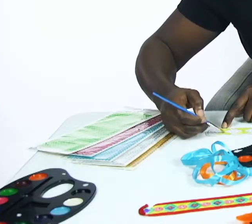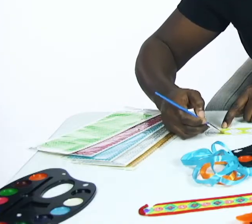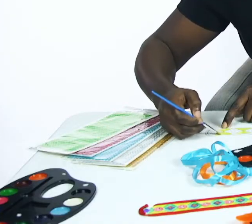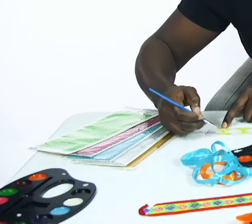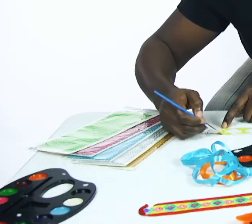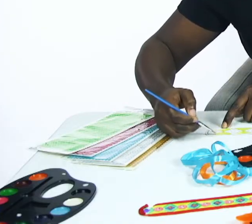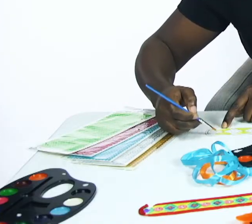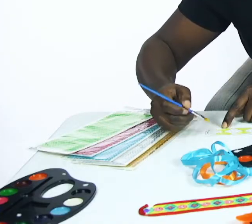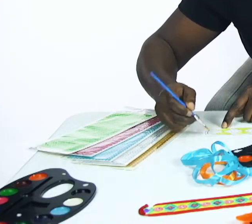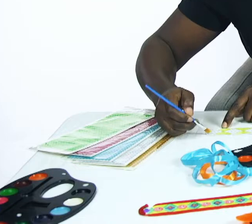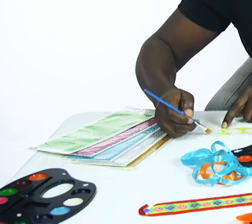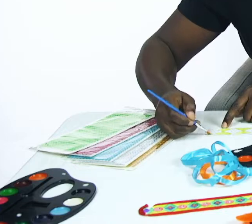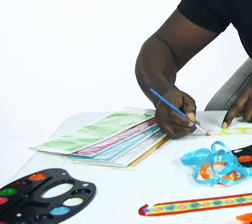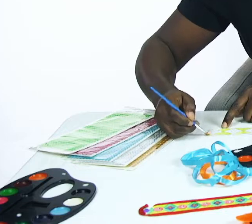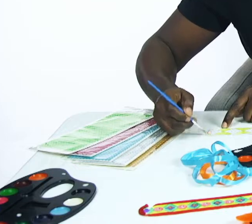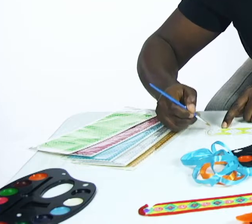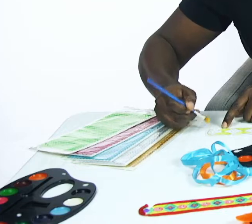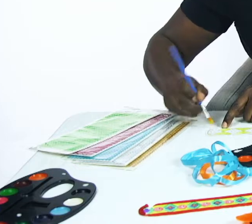are home a lot of the time.